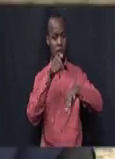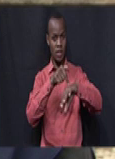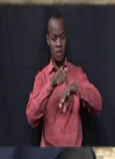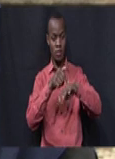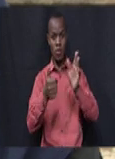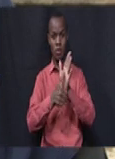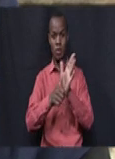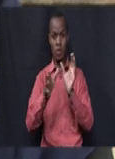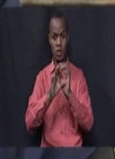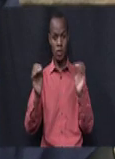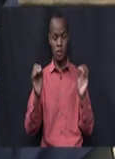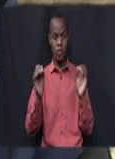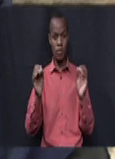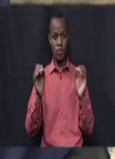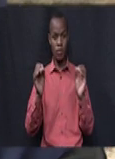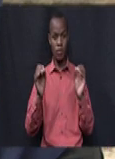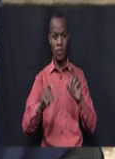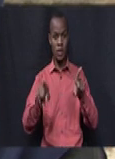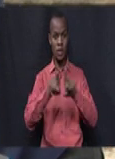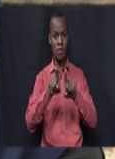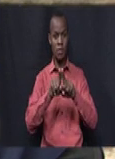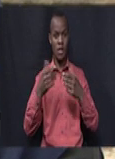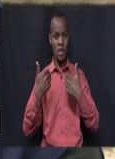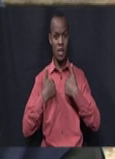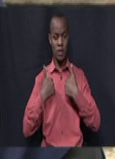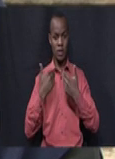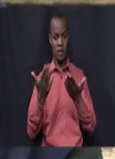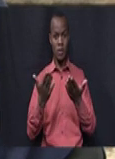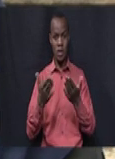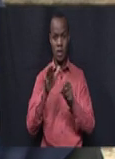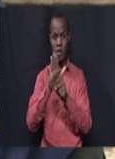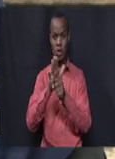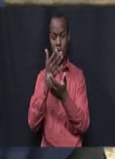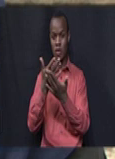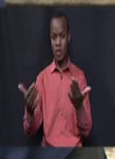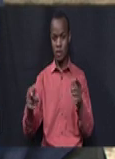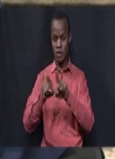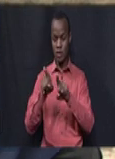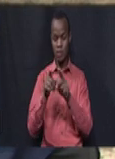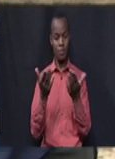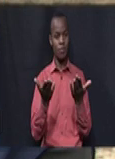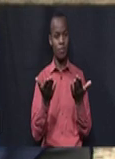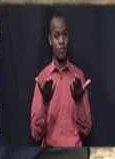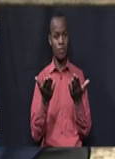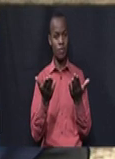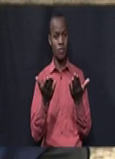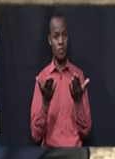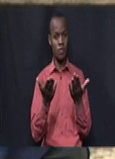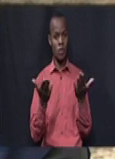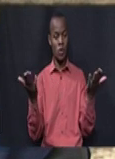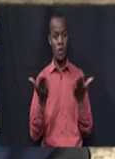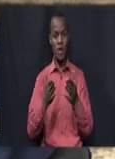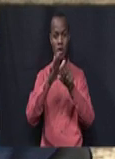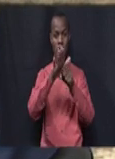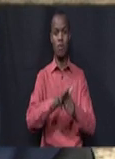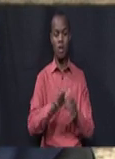issues, without having to stare too much, without having to discriminate